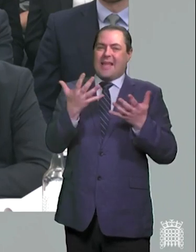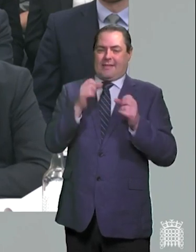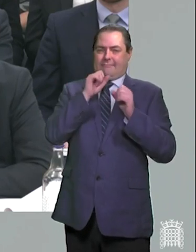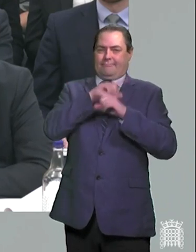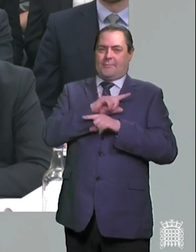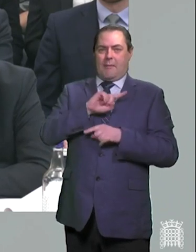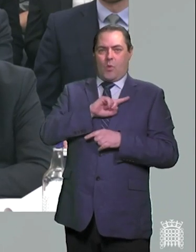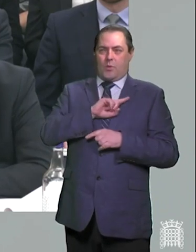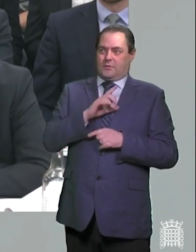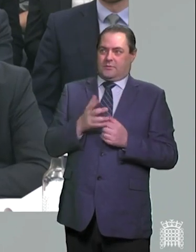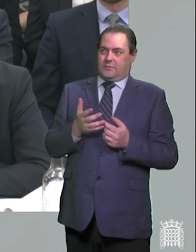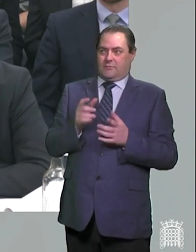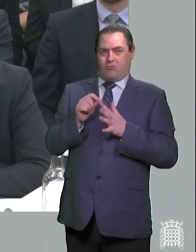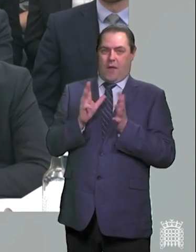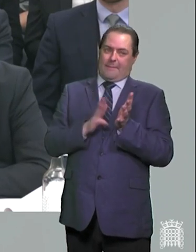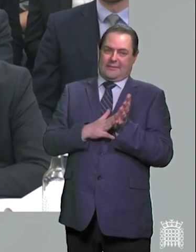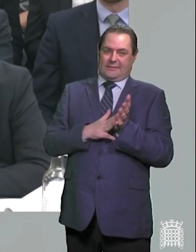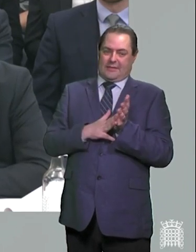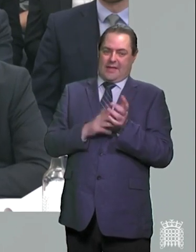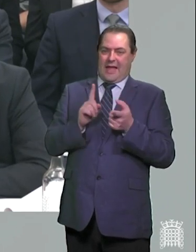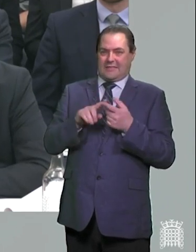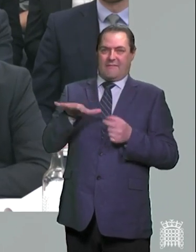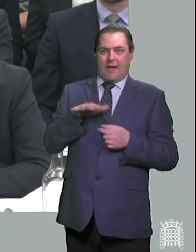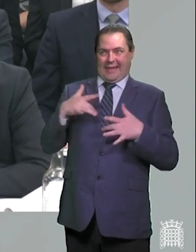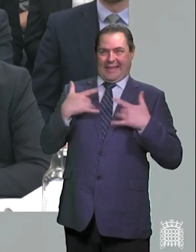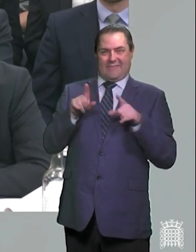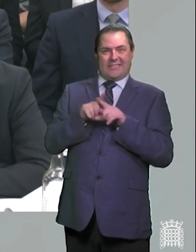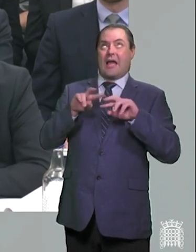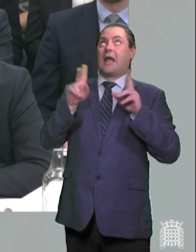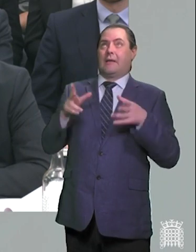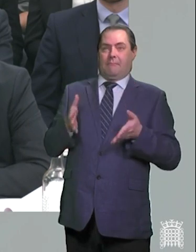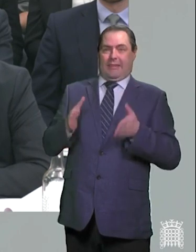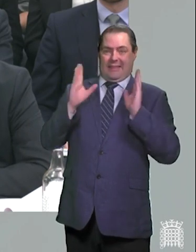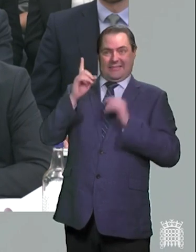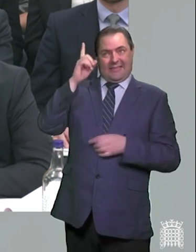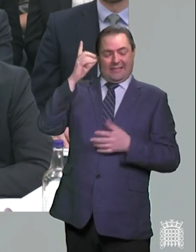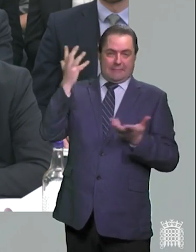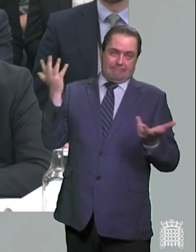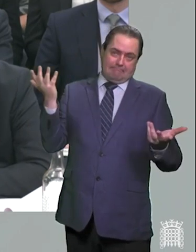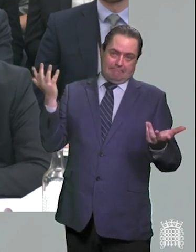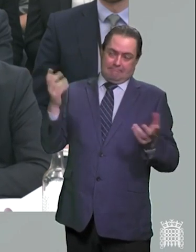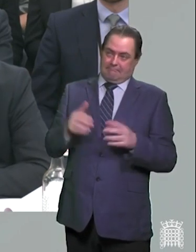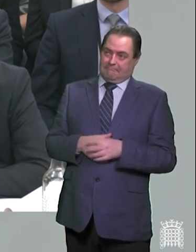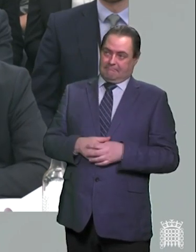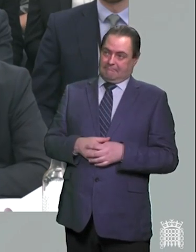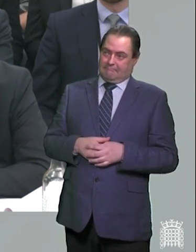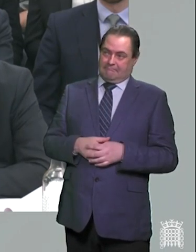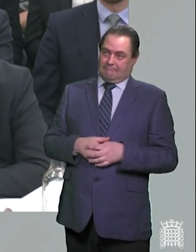that the Prime Minister and his family live in the same building, and